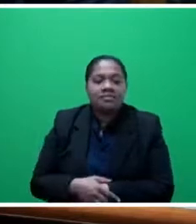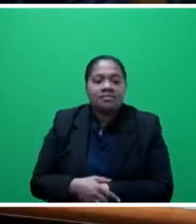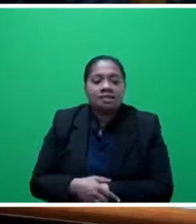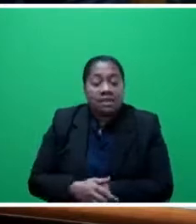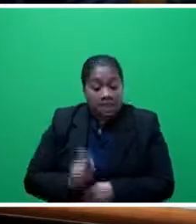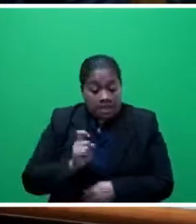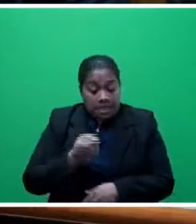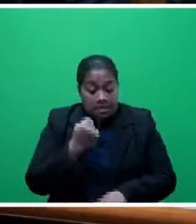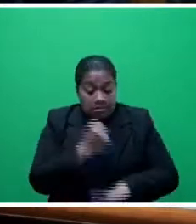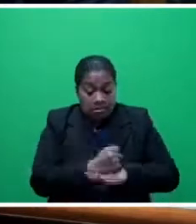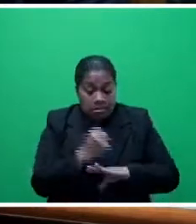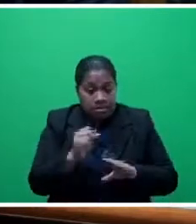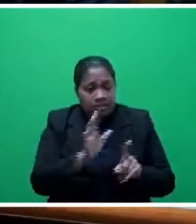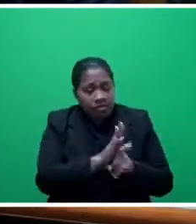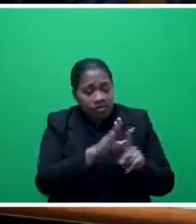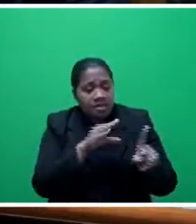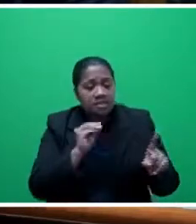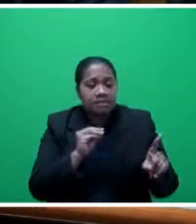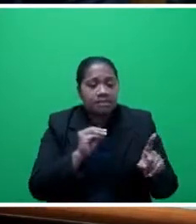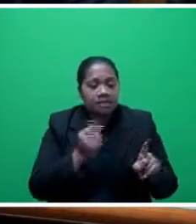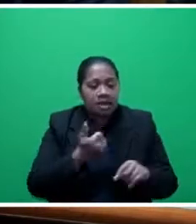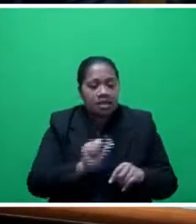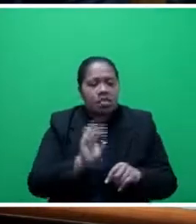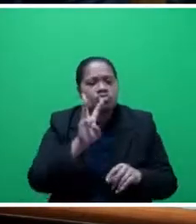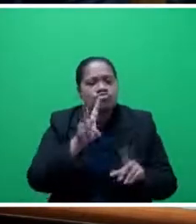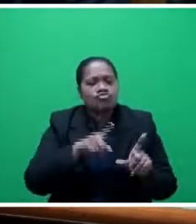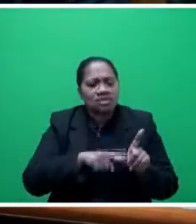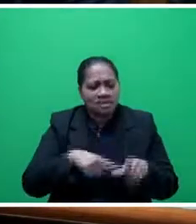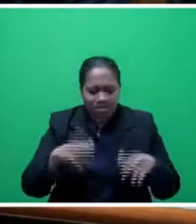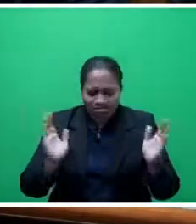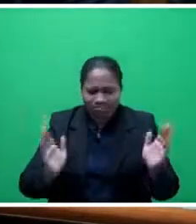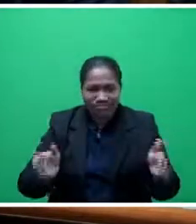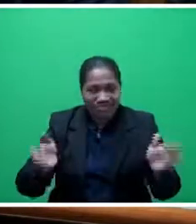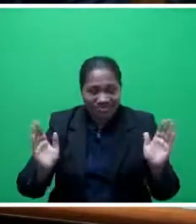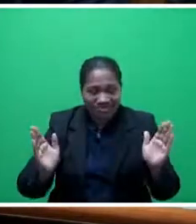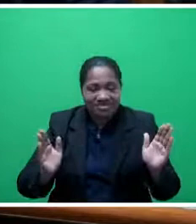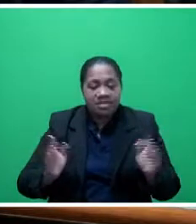If government, for example, Mr. Speaker, allowed a 3-year time frame